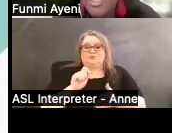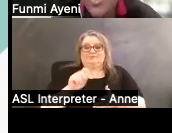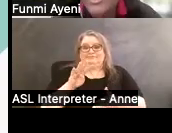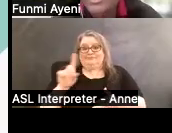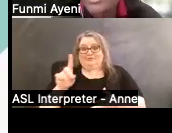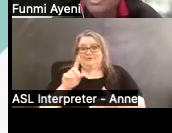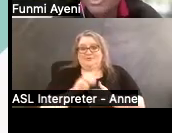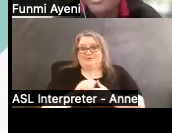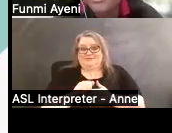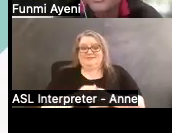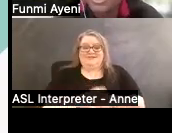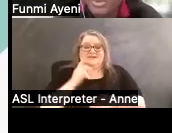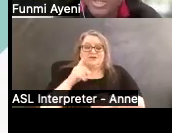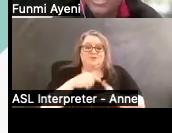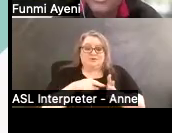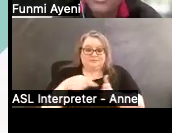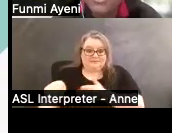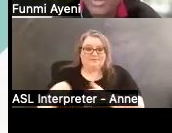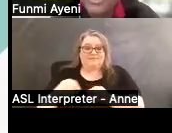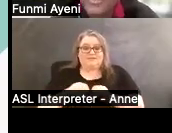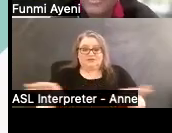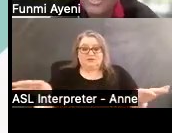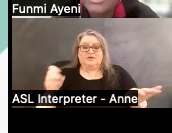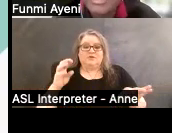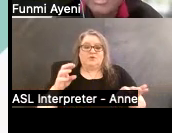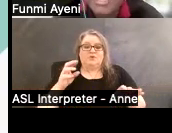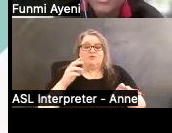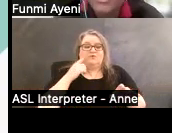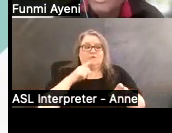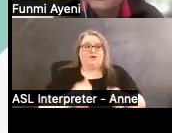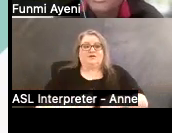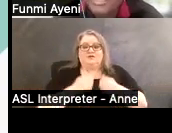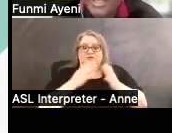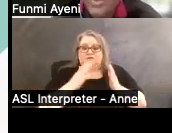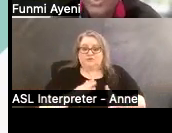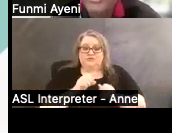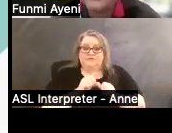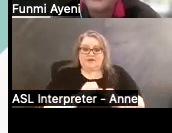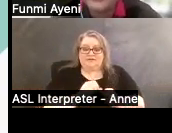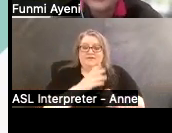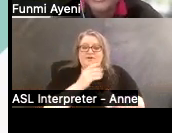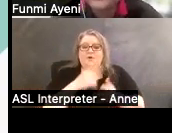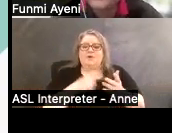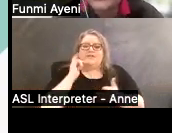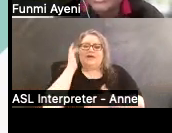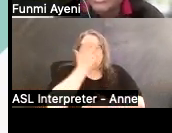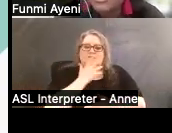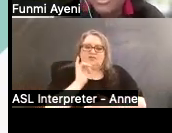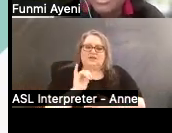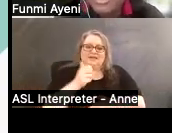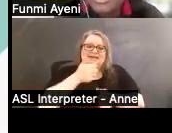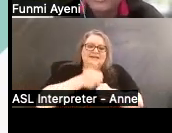$59,752.41 was dispersed and distributed for survivors. And what that looked like was each